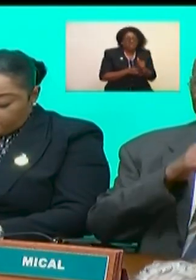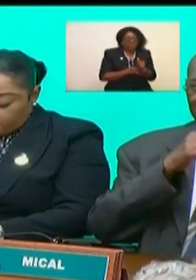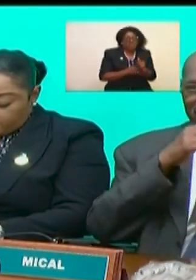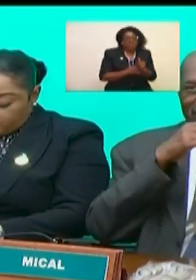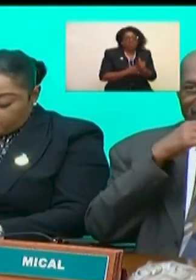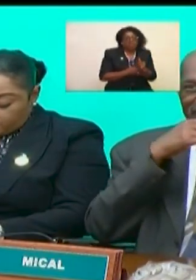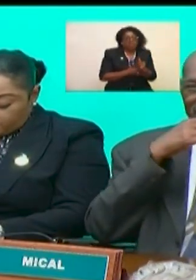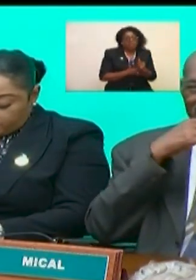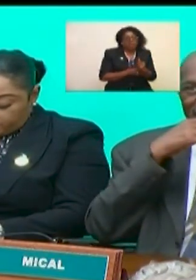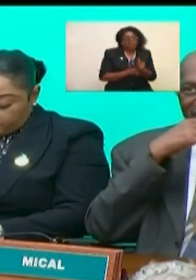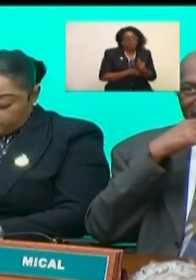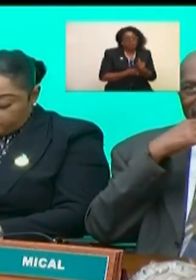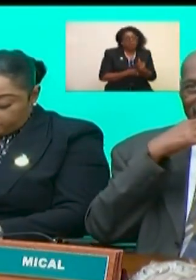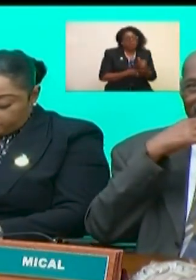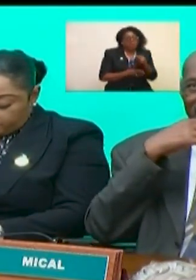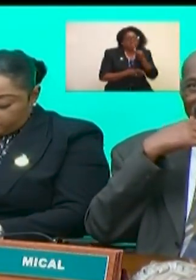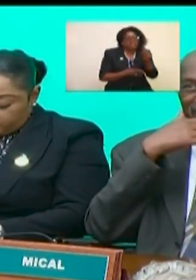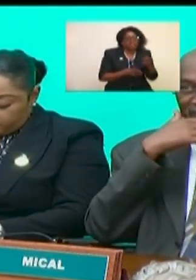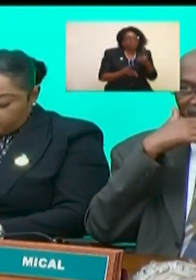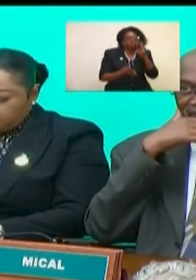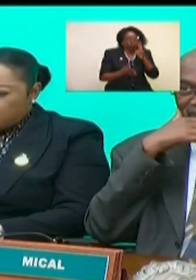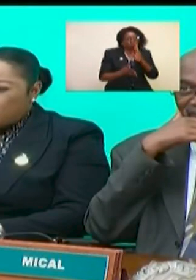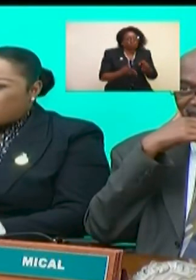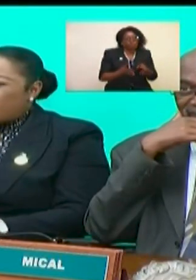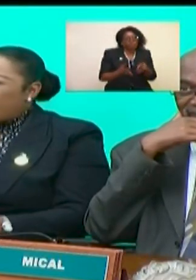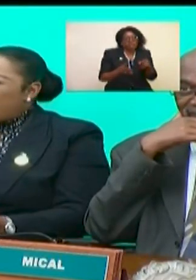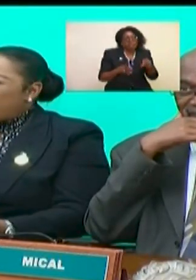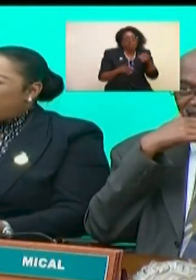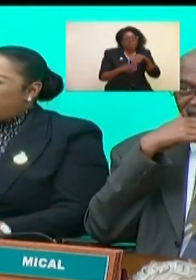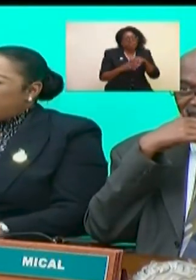notwithstanding the rude intervention of the honorable member.